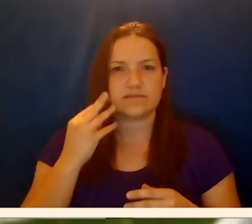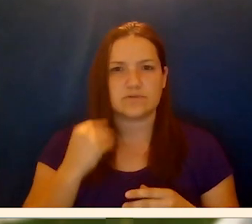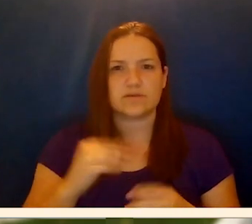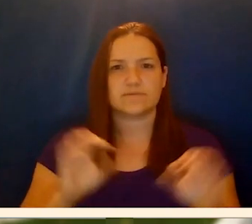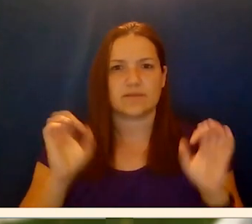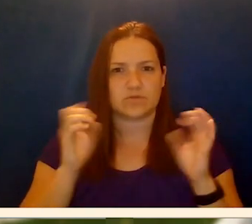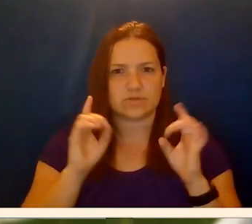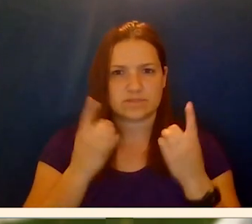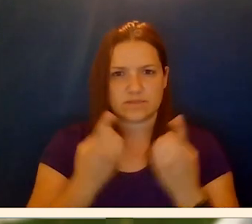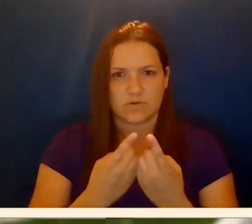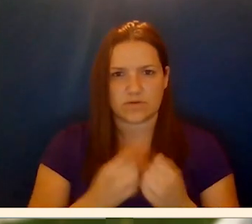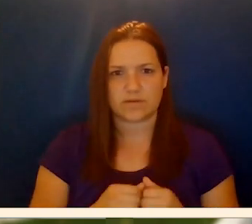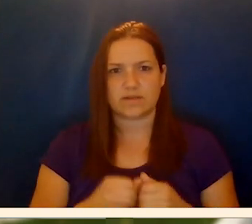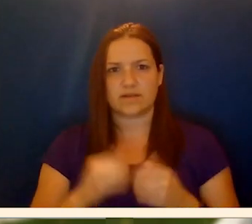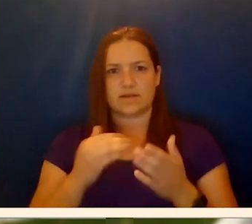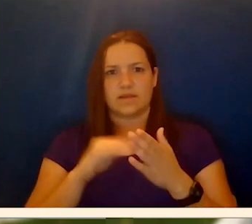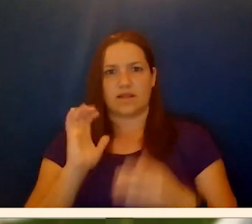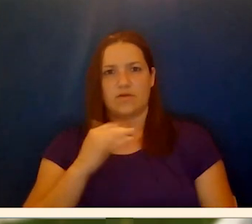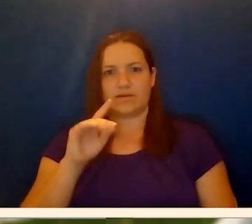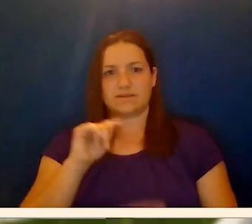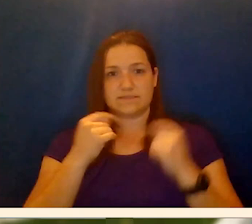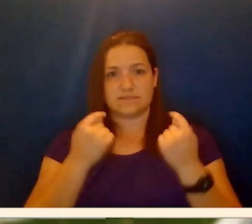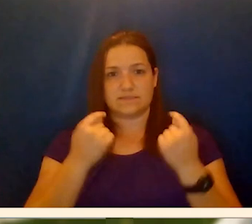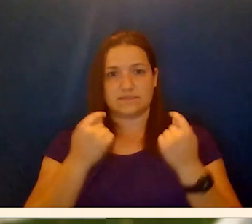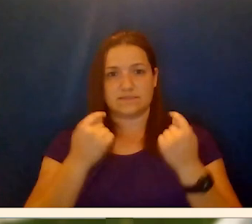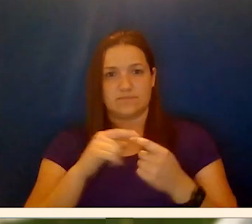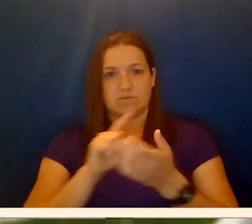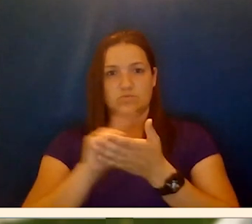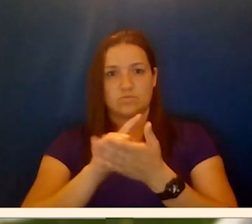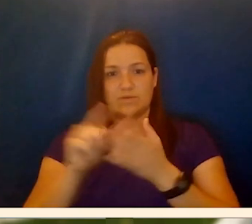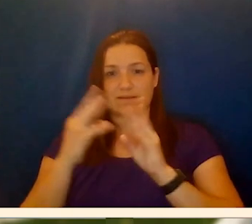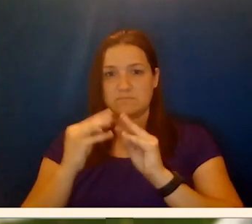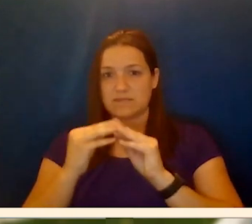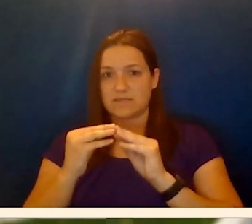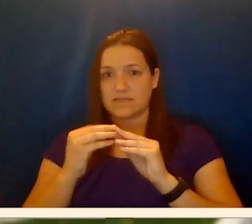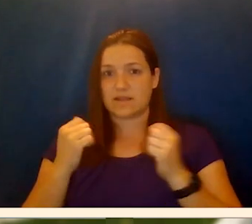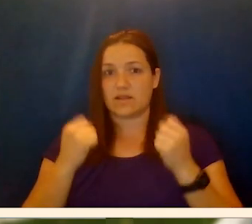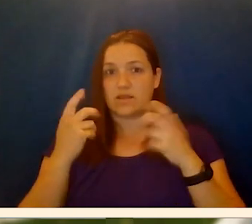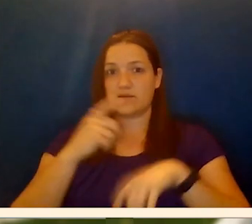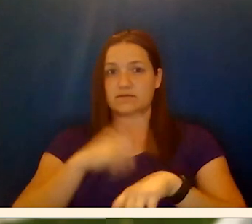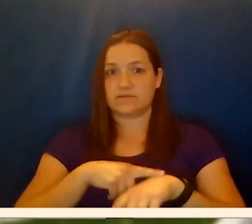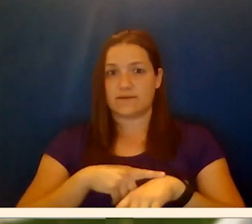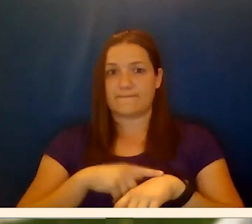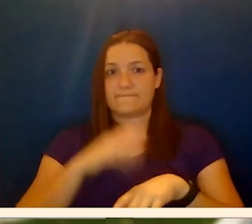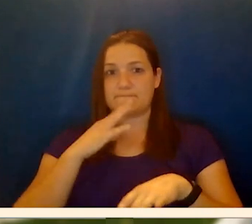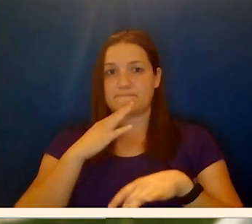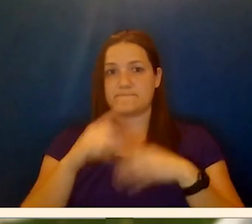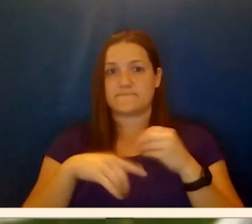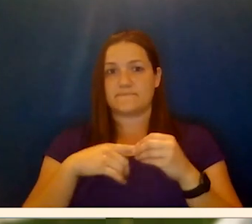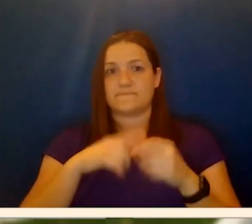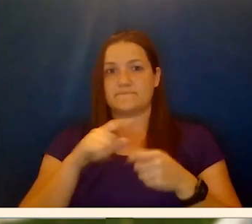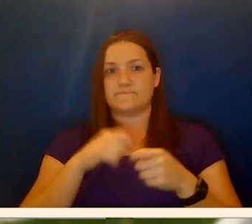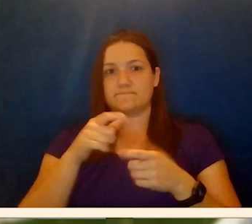department. And again, our executive team just had its weekly meeting, and we spent a lot of time talking about a particular